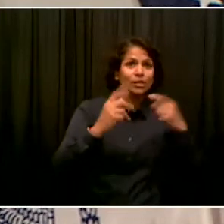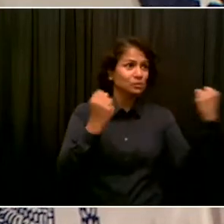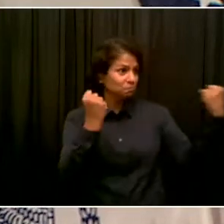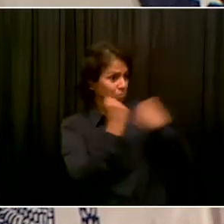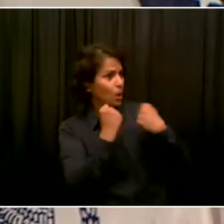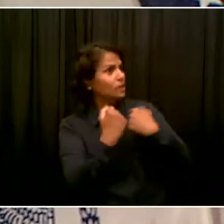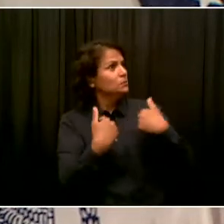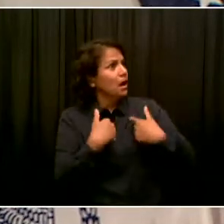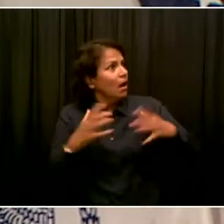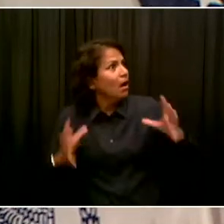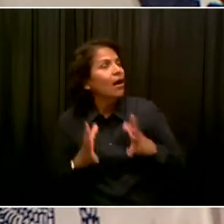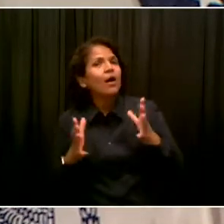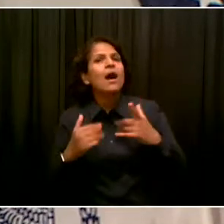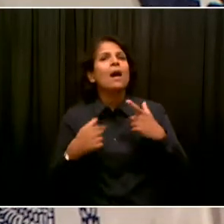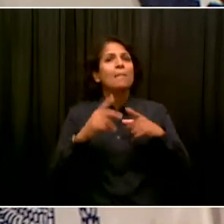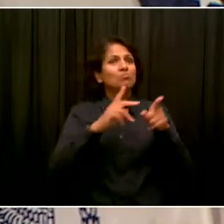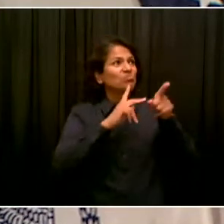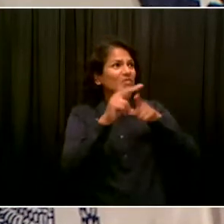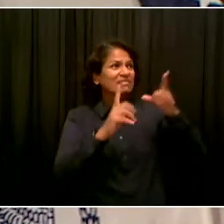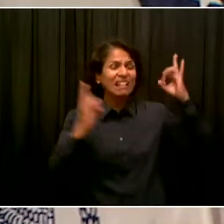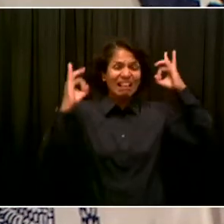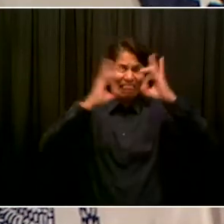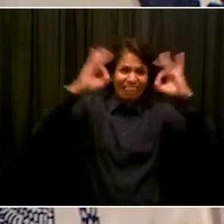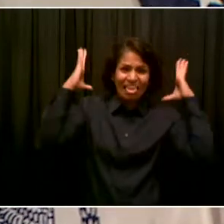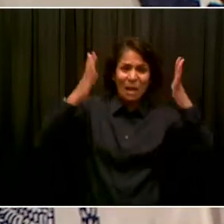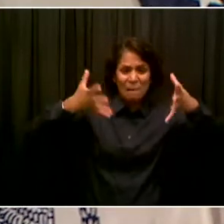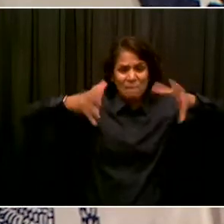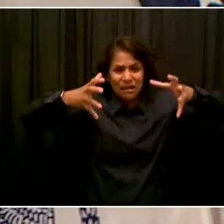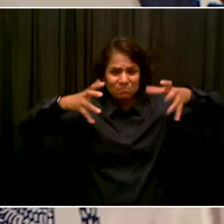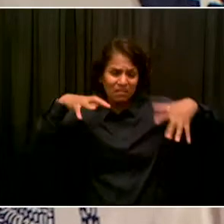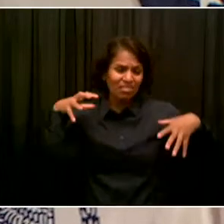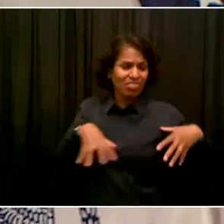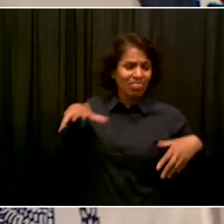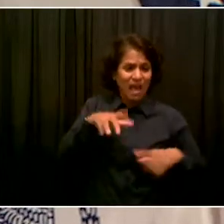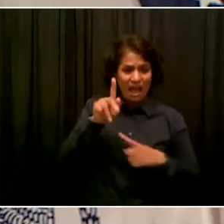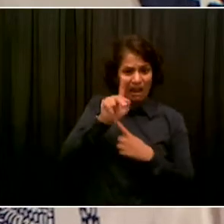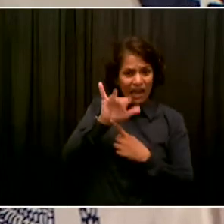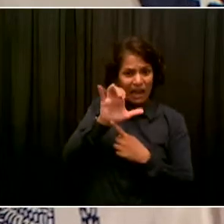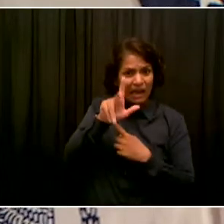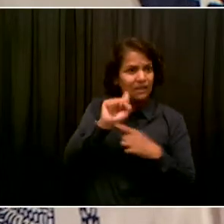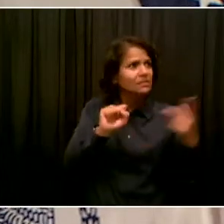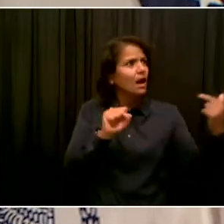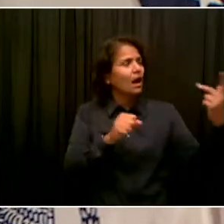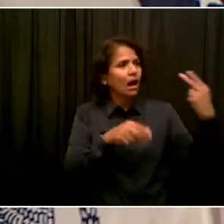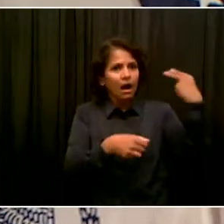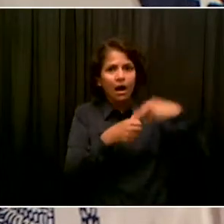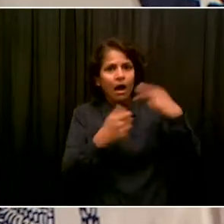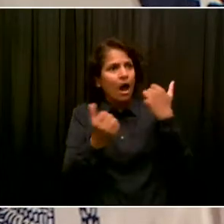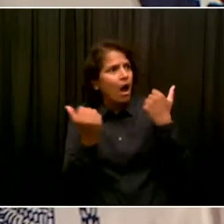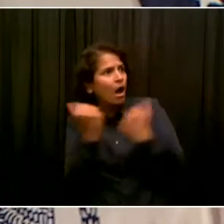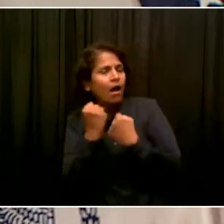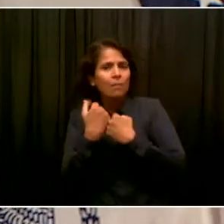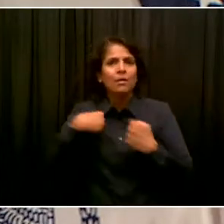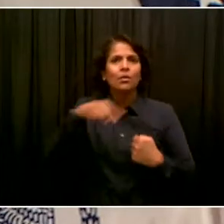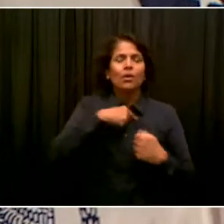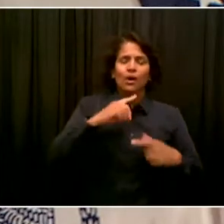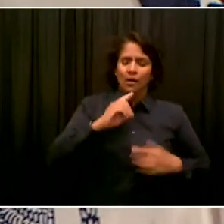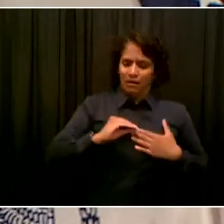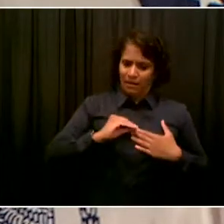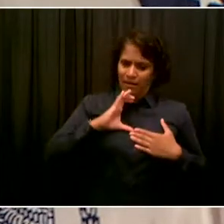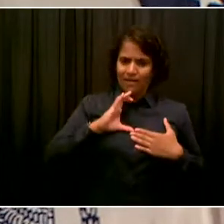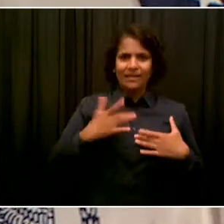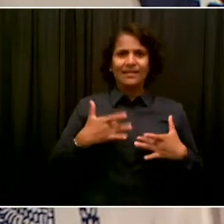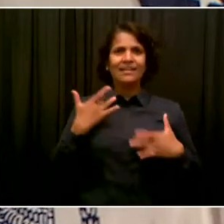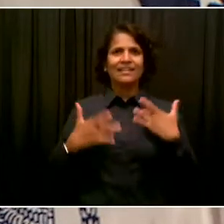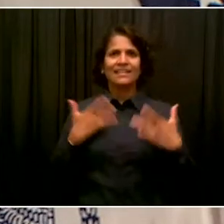help them. All of these positive things move our young people. And we also know if we reach them with arts and